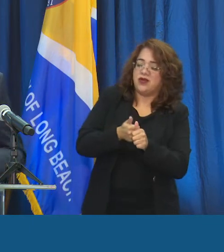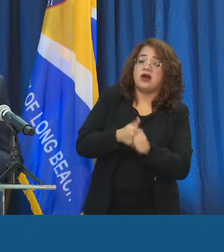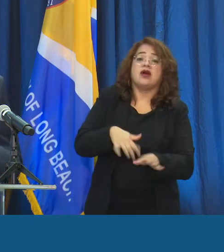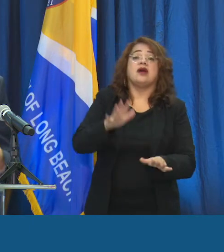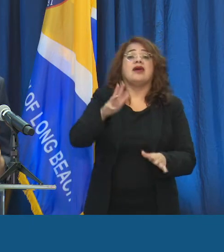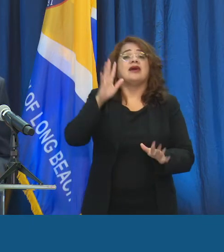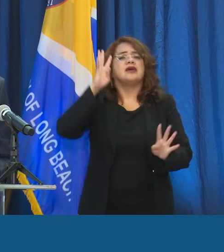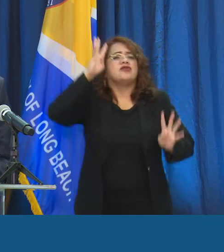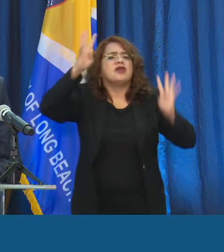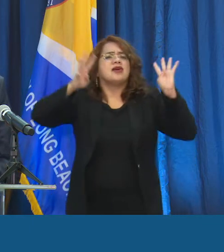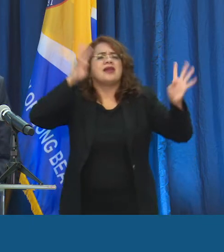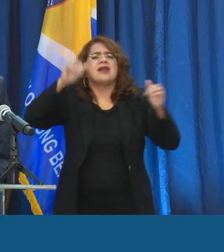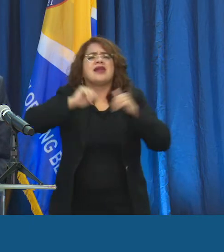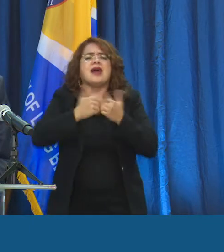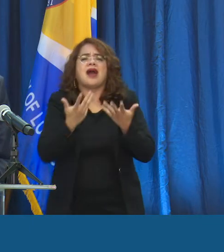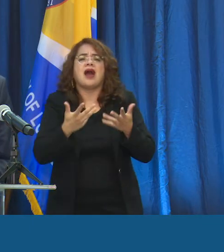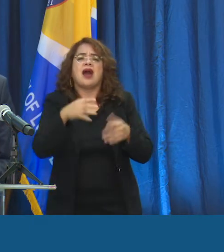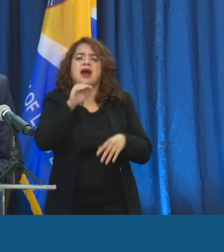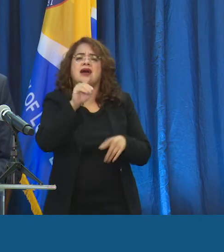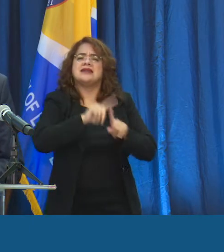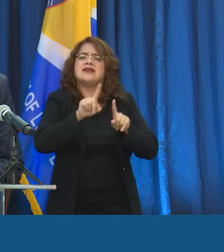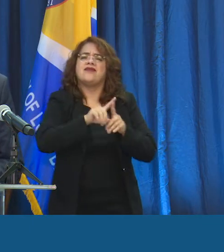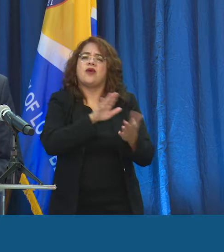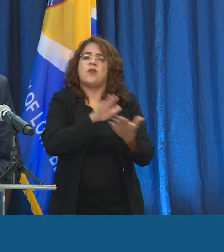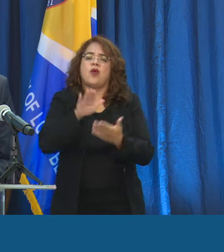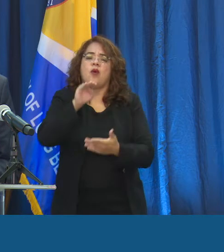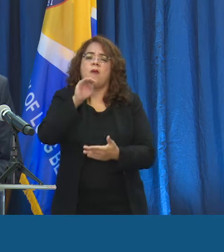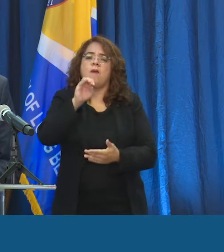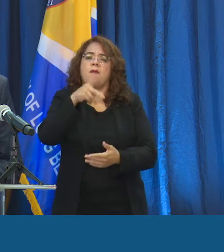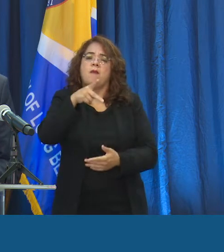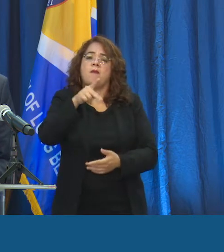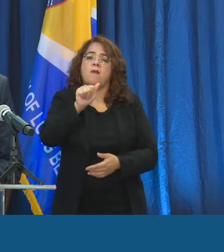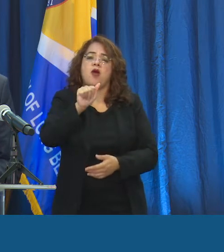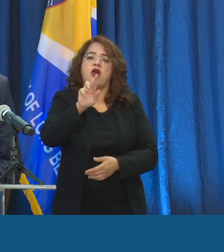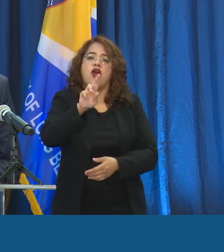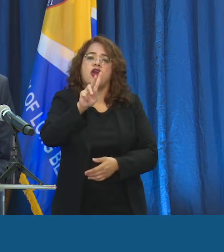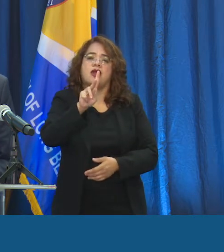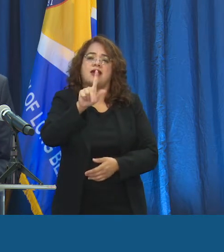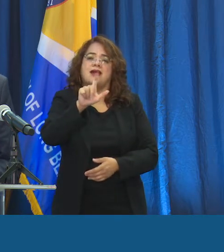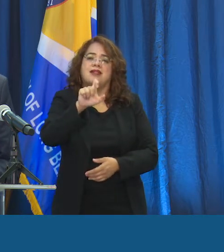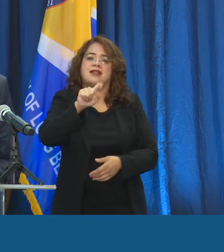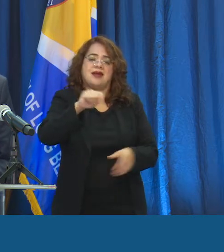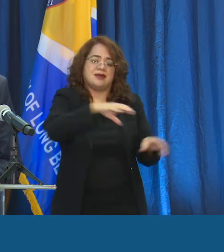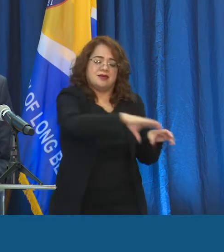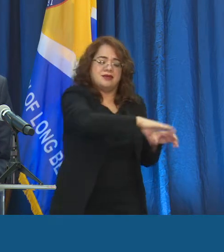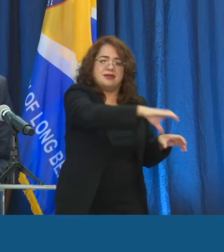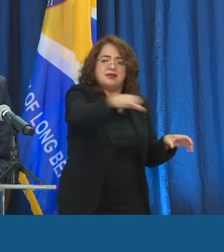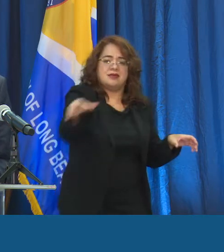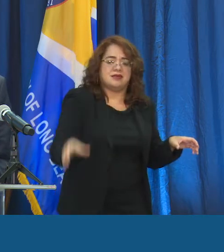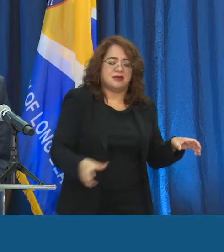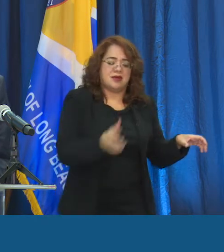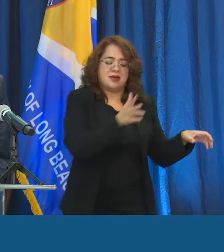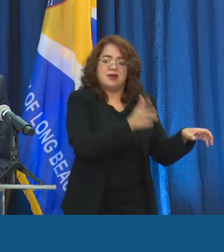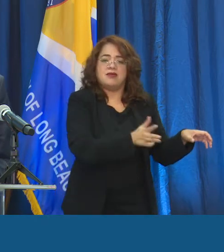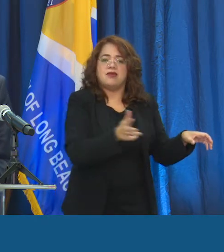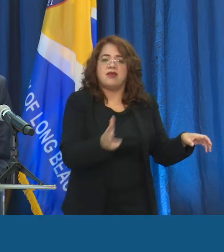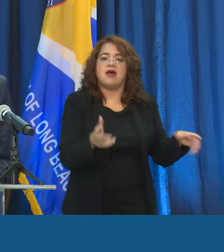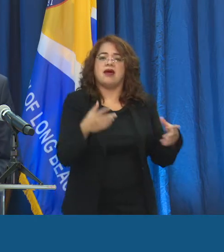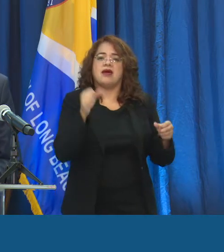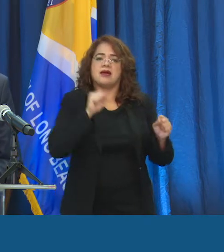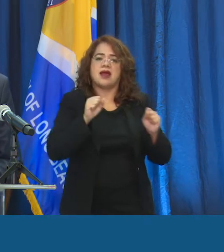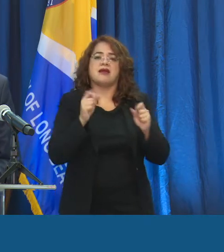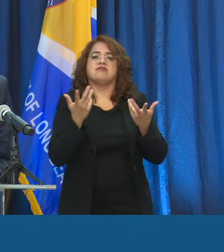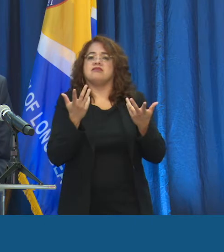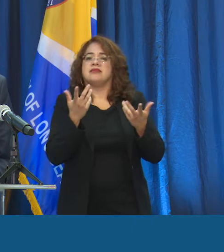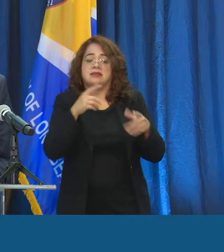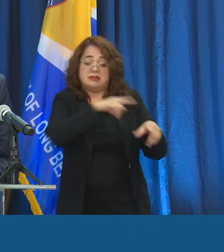lots and create parklets and all these new models of how we can do business safely, and providing businesses with free personal protective